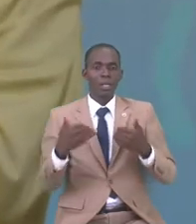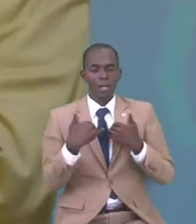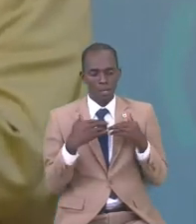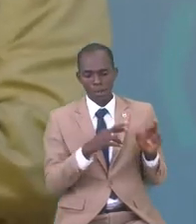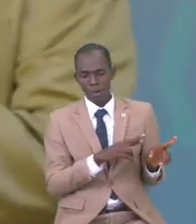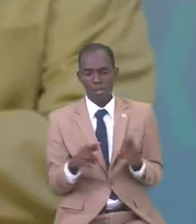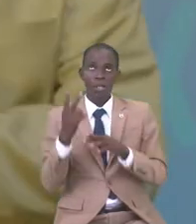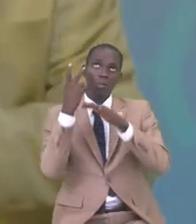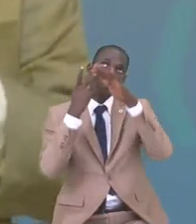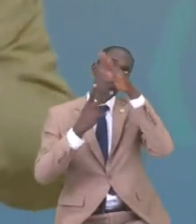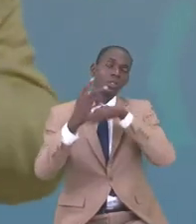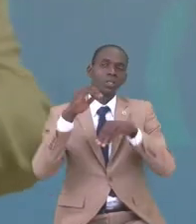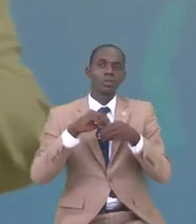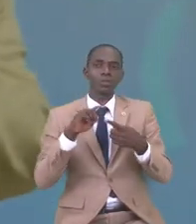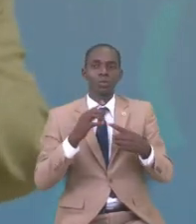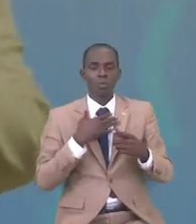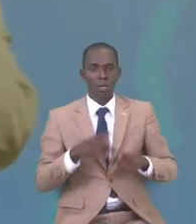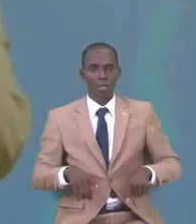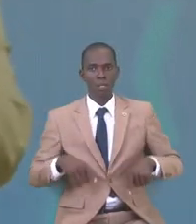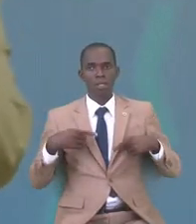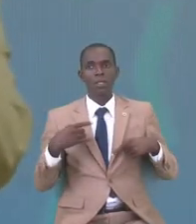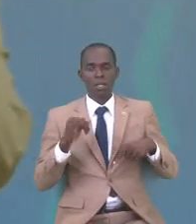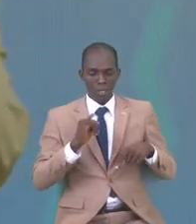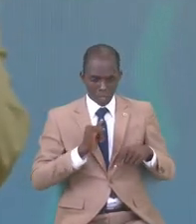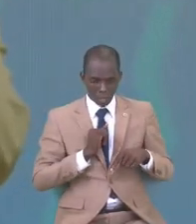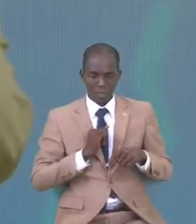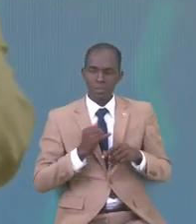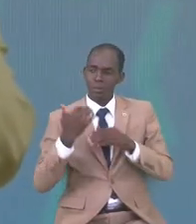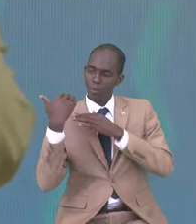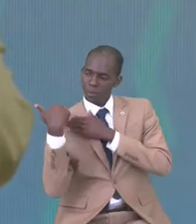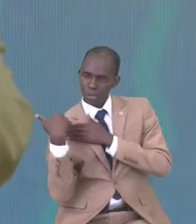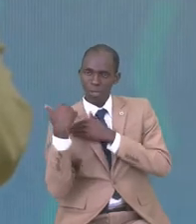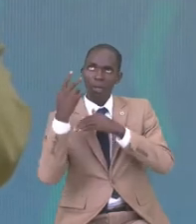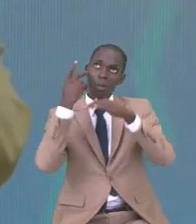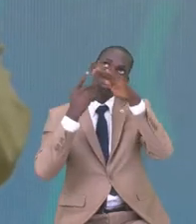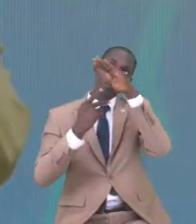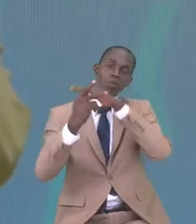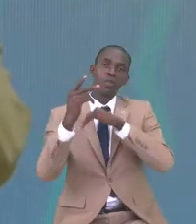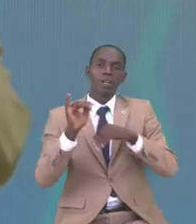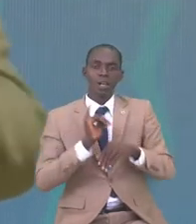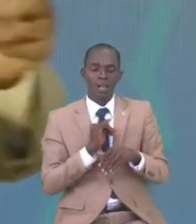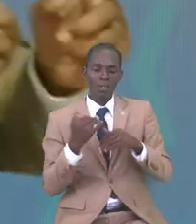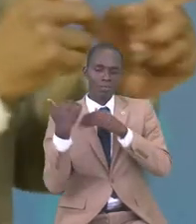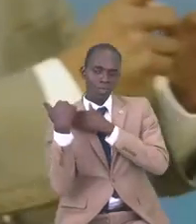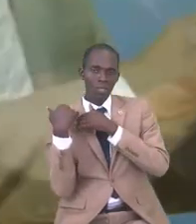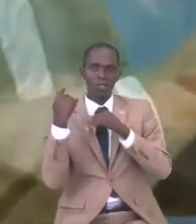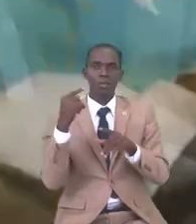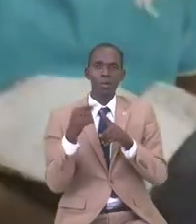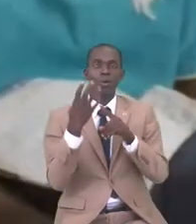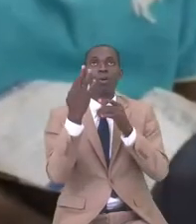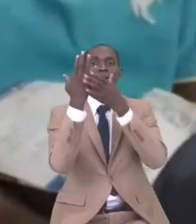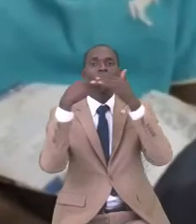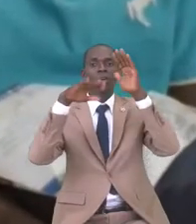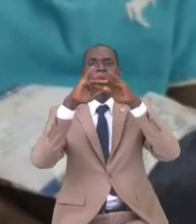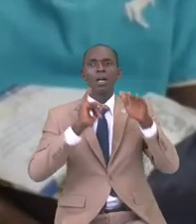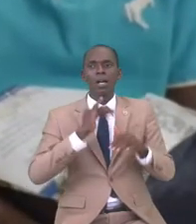prophesied into my life. I carry prophecy. I carry the word of heaven. And I know what